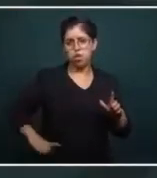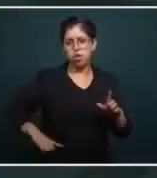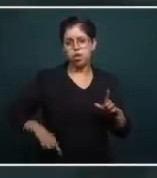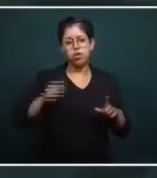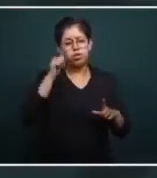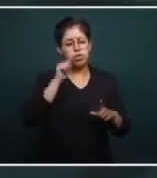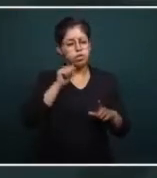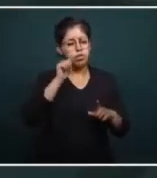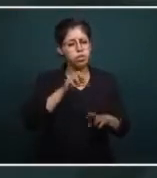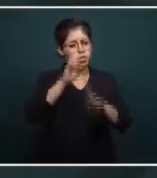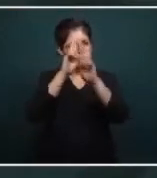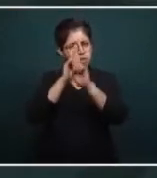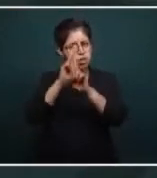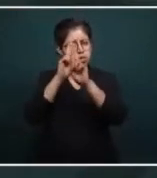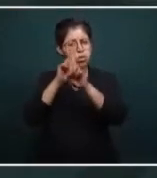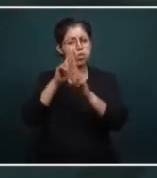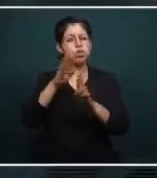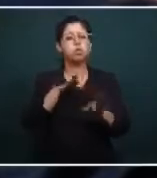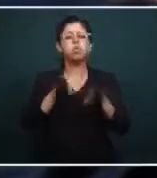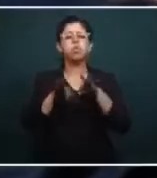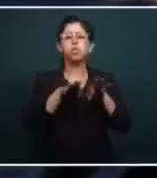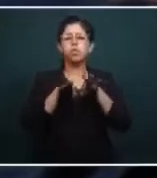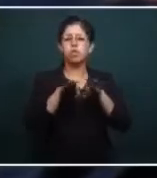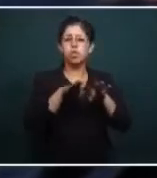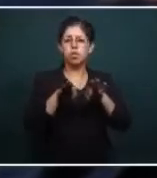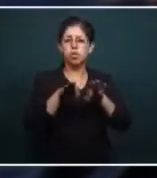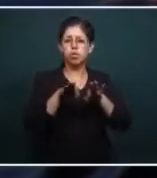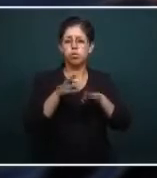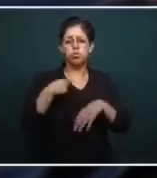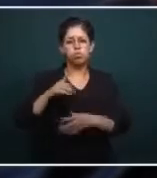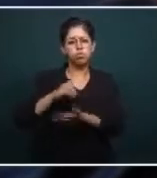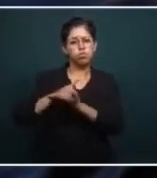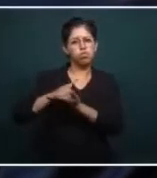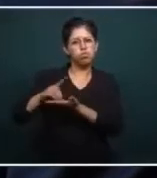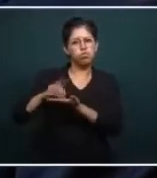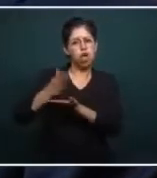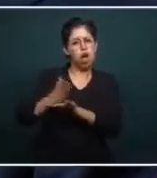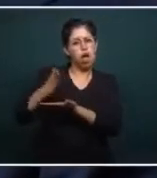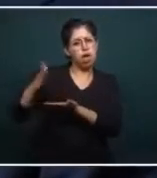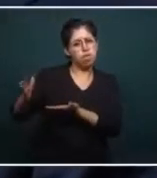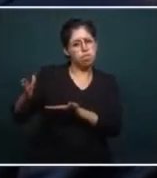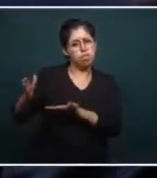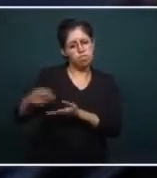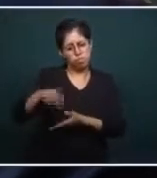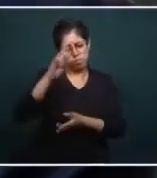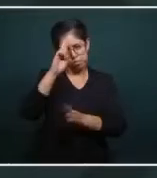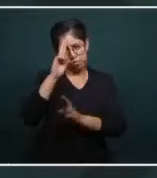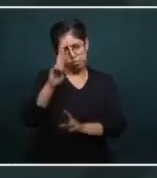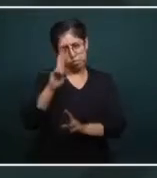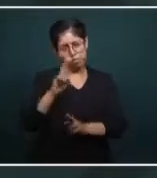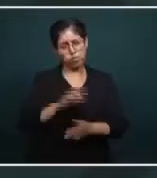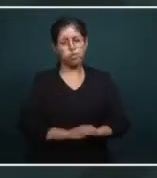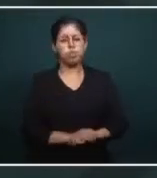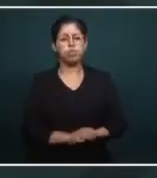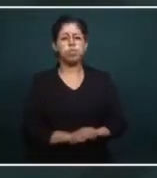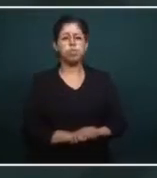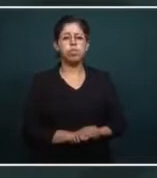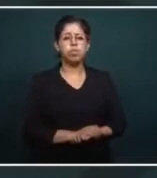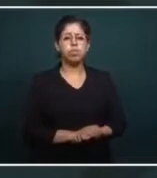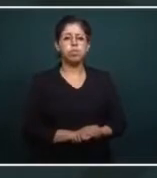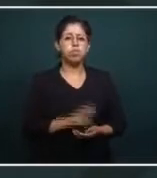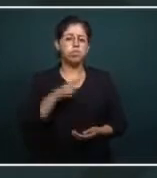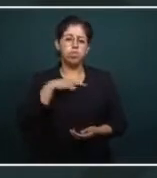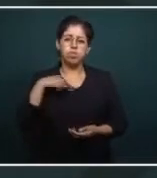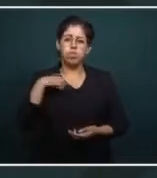siempre corresponds respetuoso to us, and always be del derecho respectful ajeno, to the rights of others, no